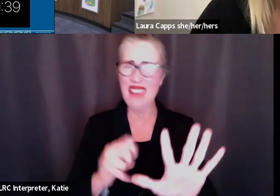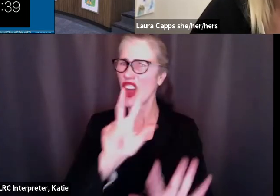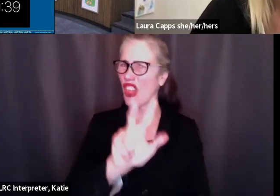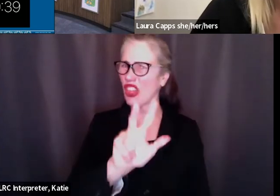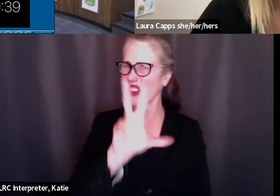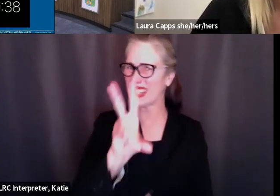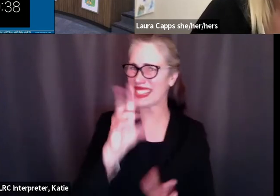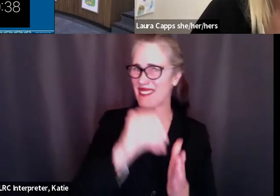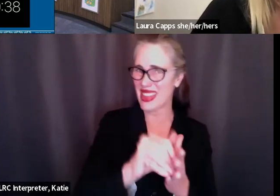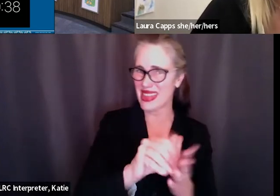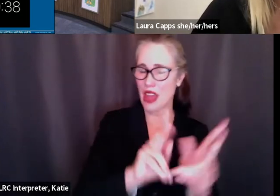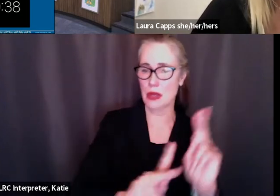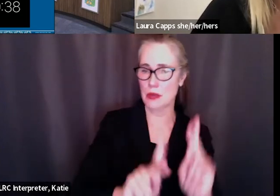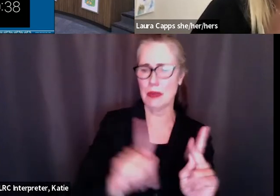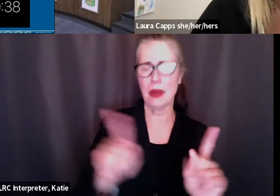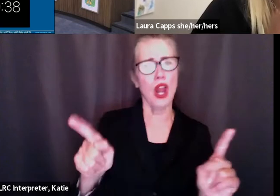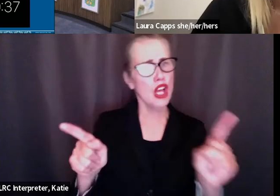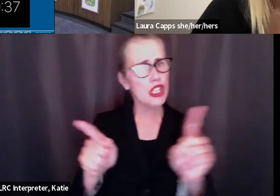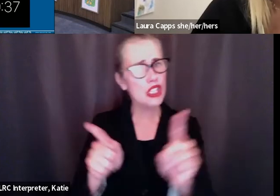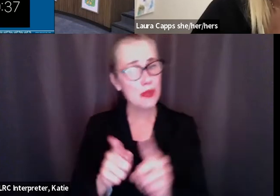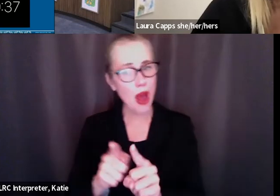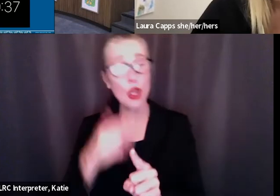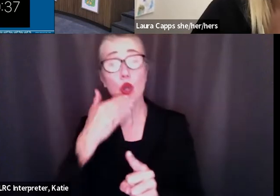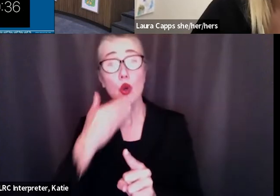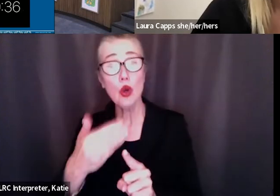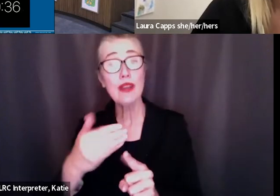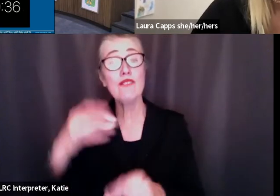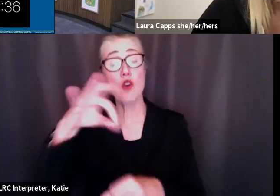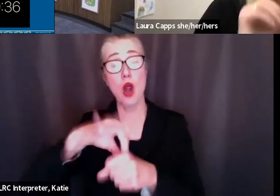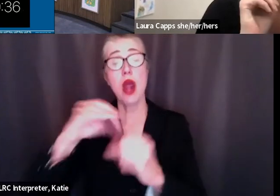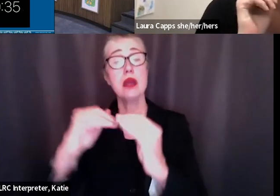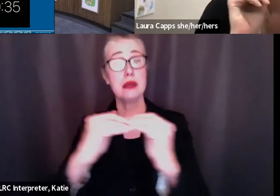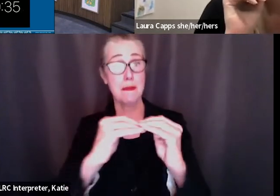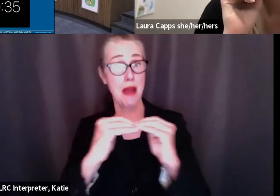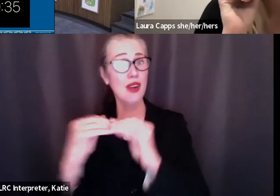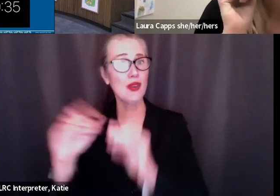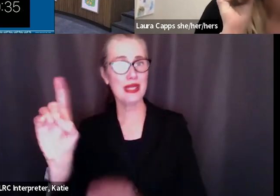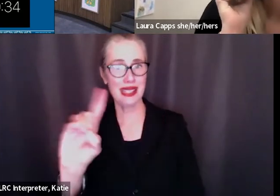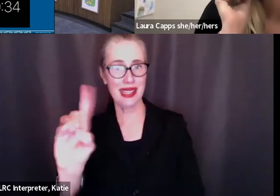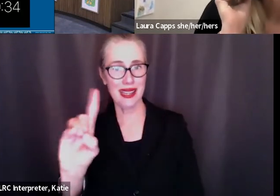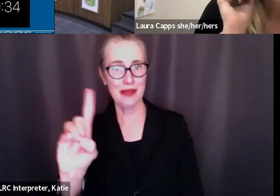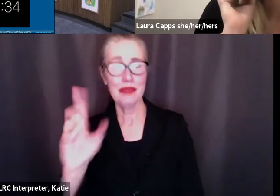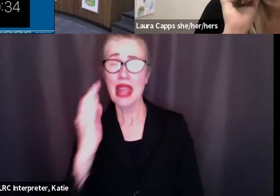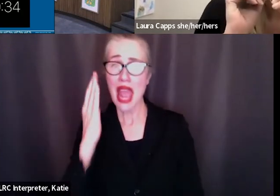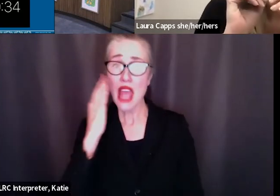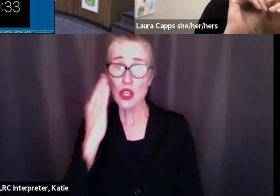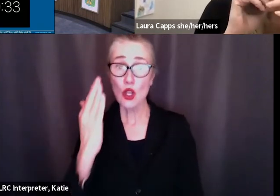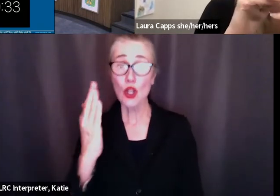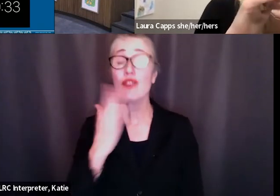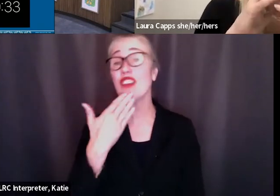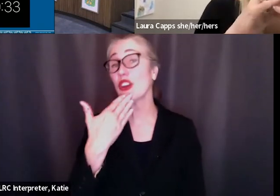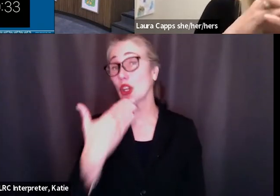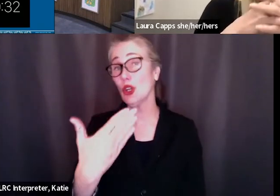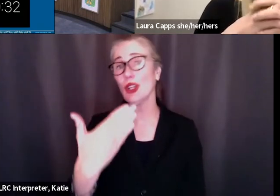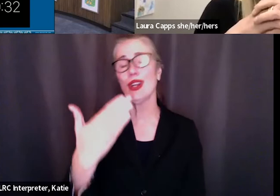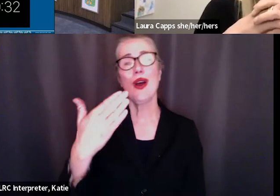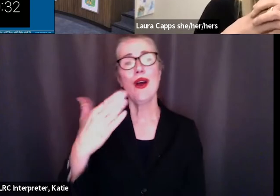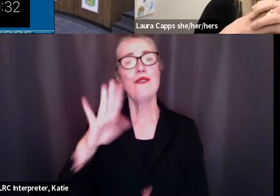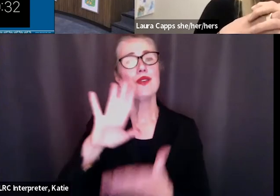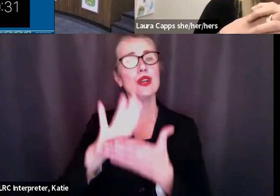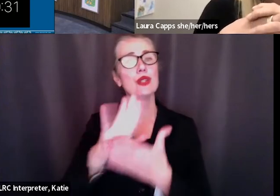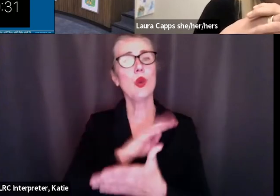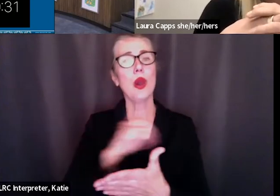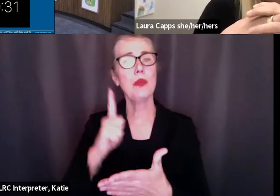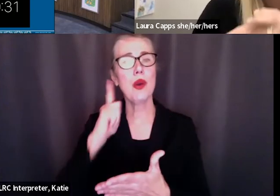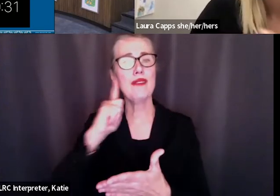number of 27 000 is good for democracy and very good for any future school board candidates in terms of camp in terms